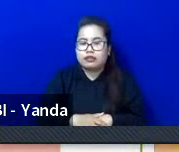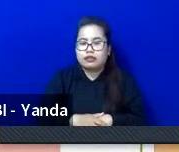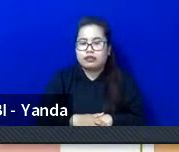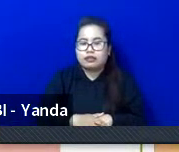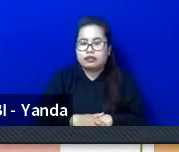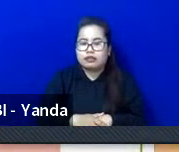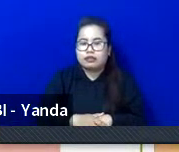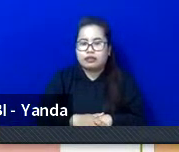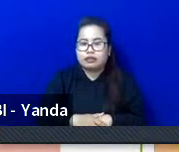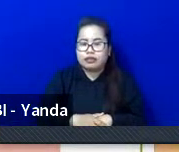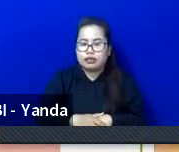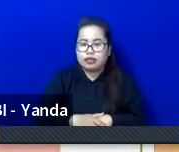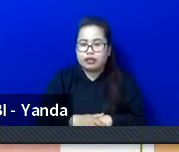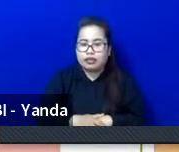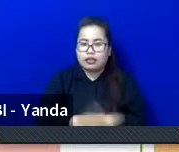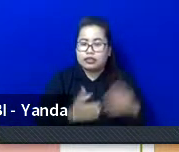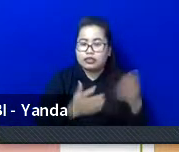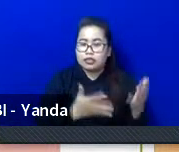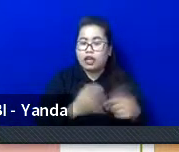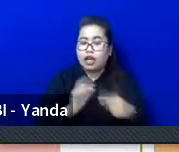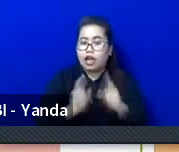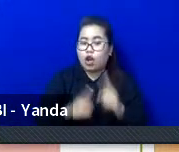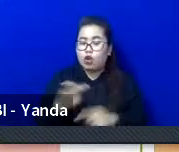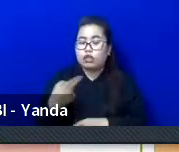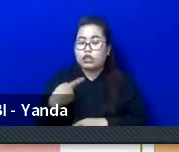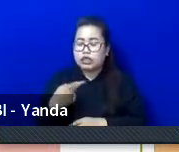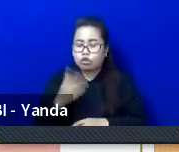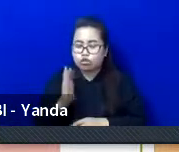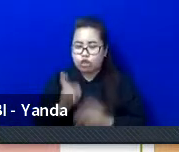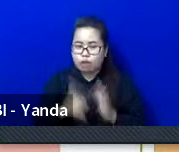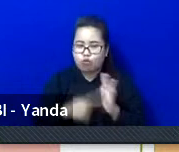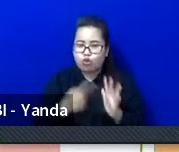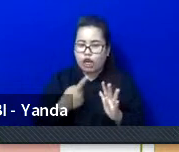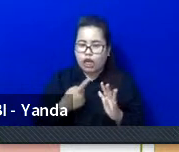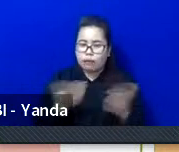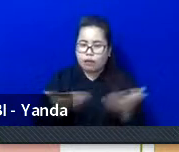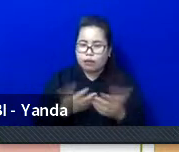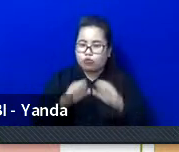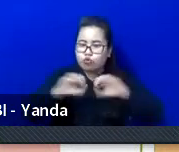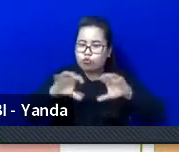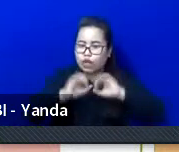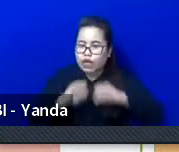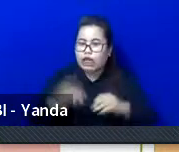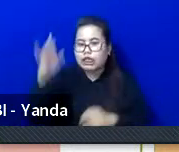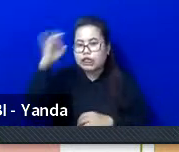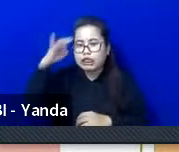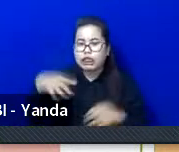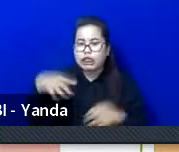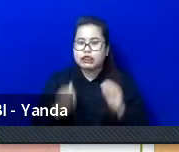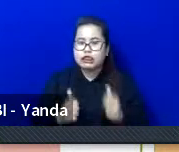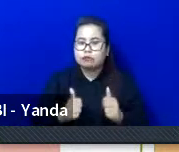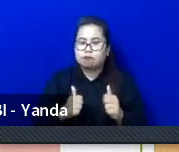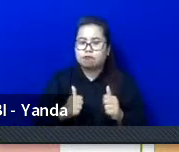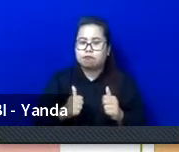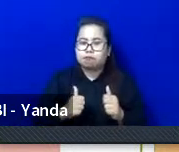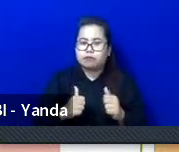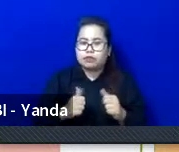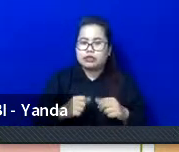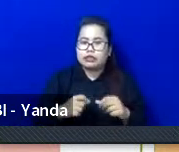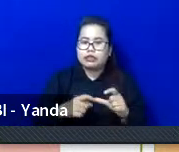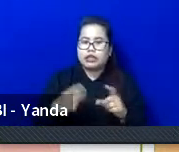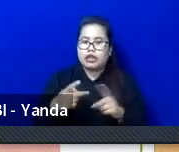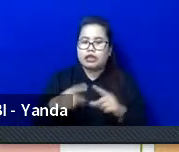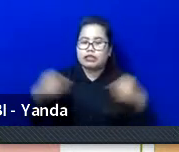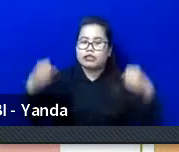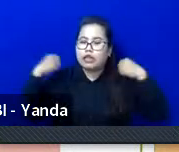Nah, so kita sudah mulai ya pembentukan desa siaga sehat jiwa, posyandu keswa, KS jiwa di sekolah itu